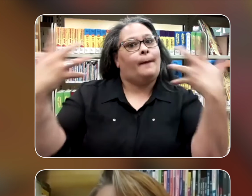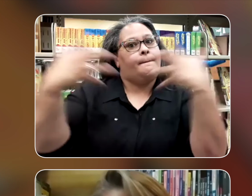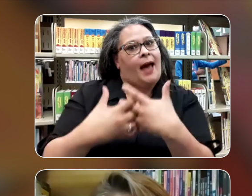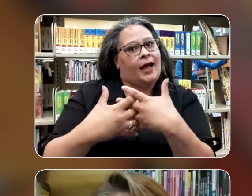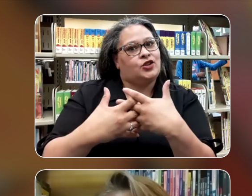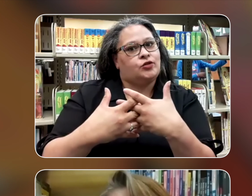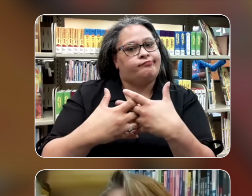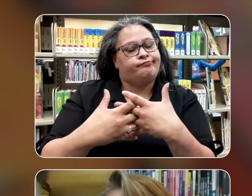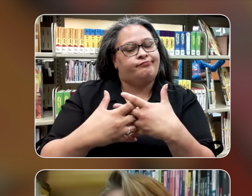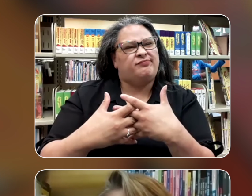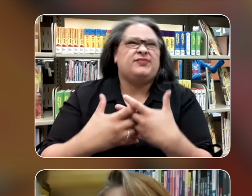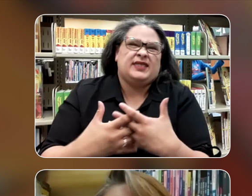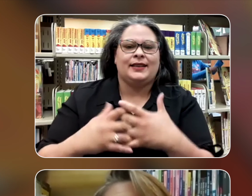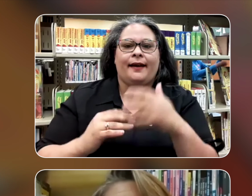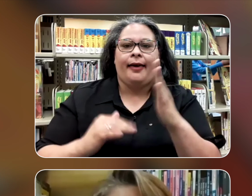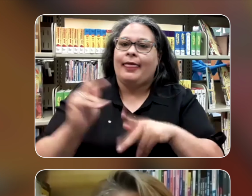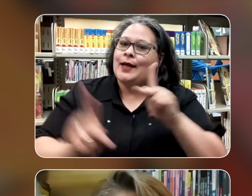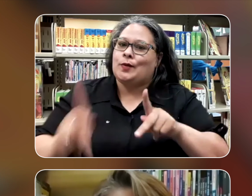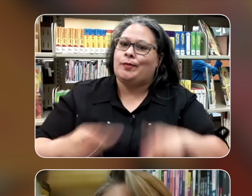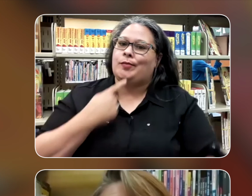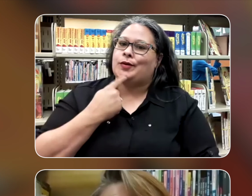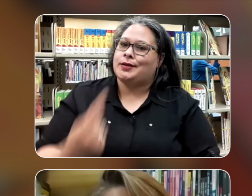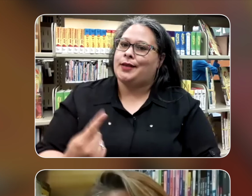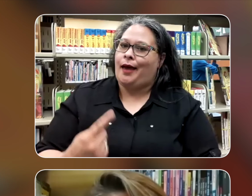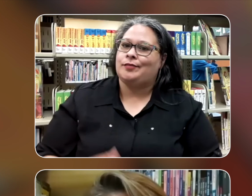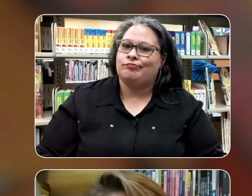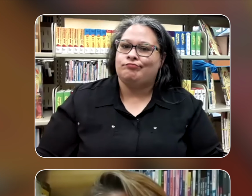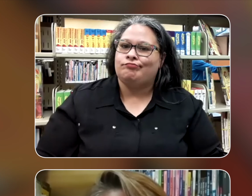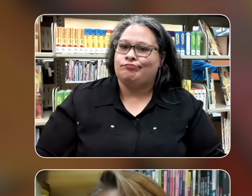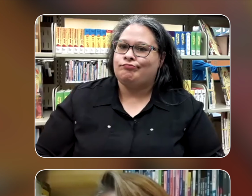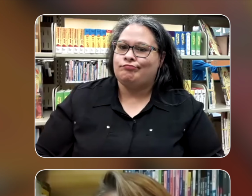match. At least that's what everyone tells me.